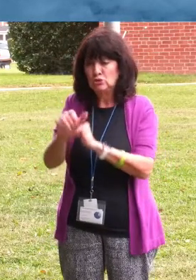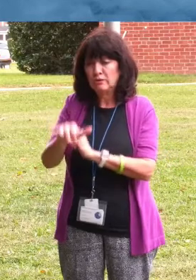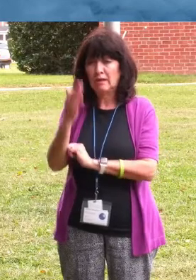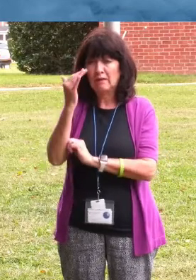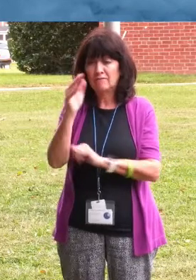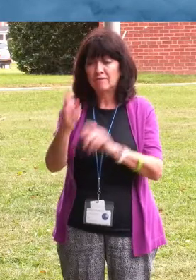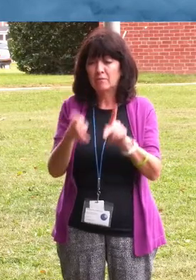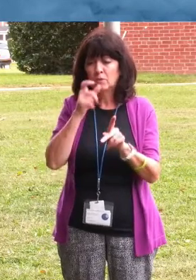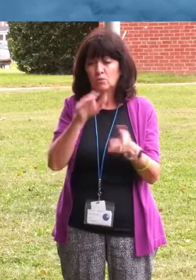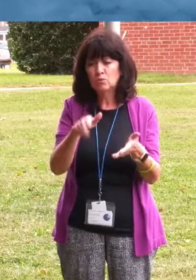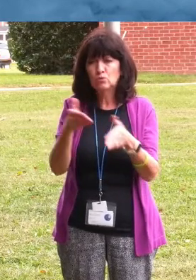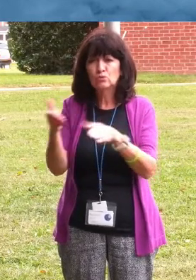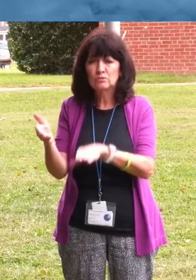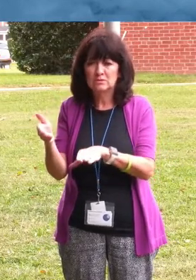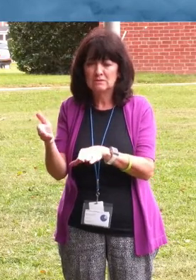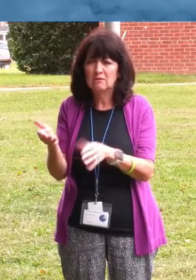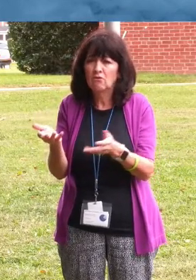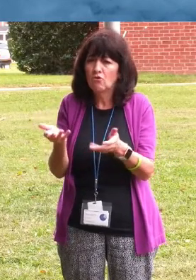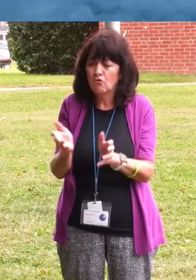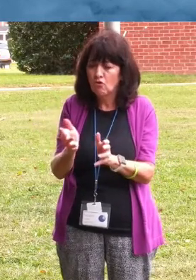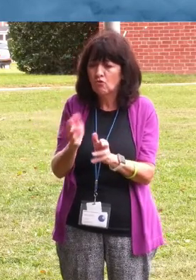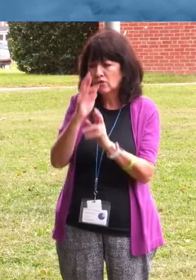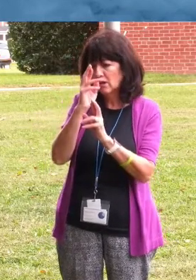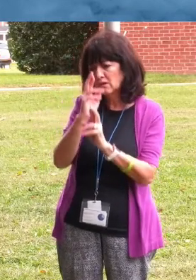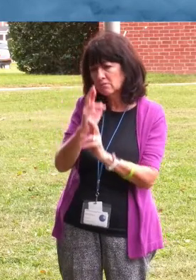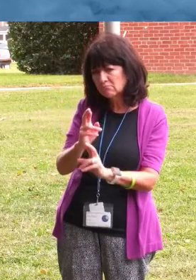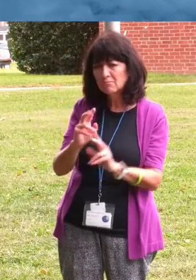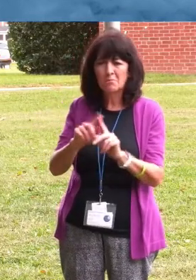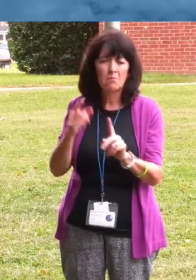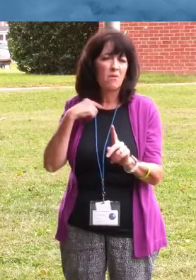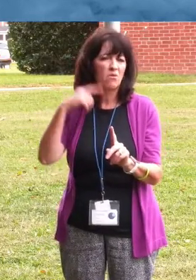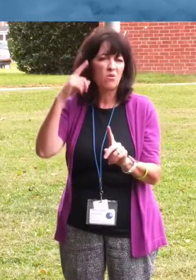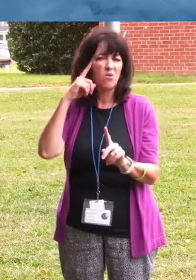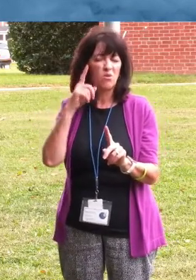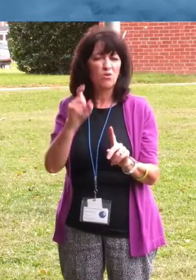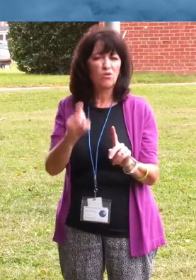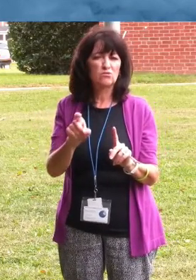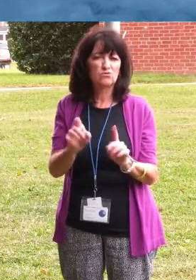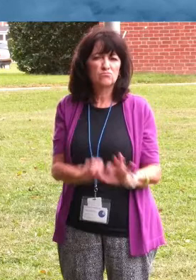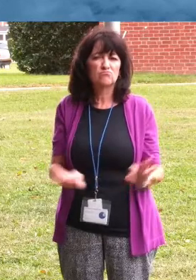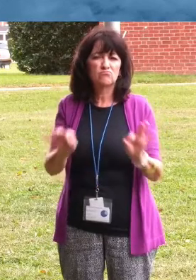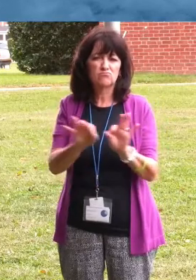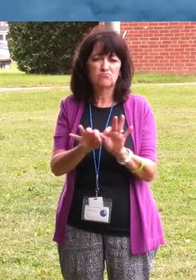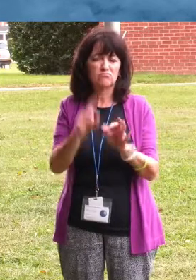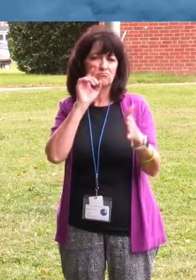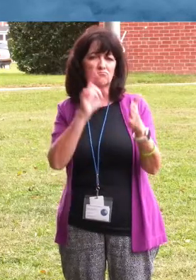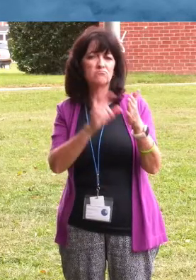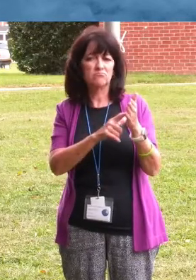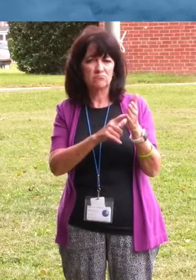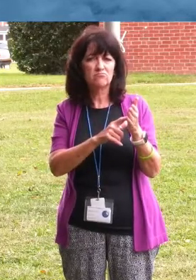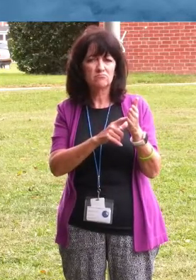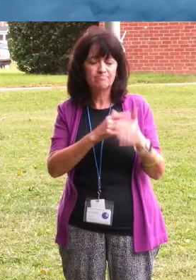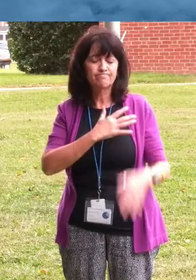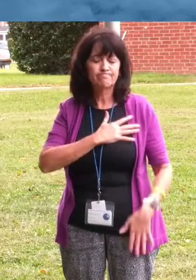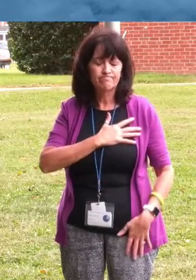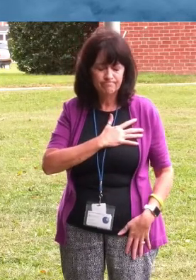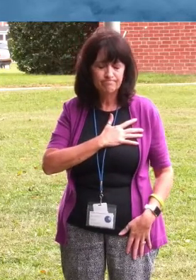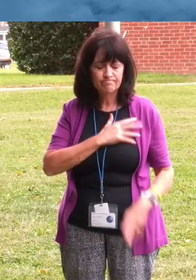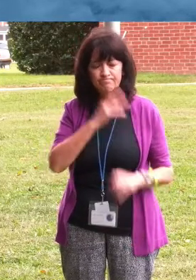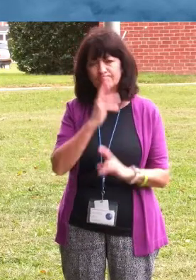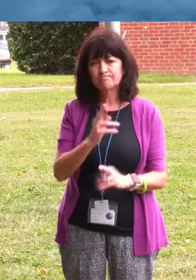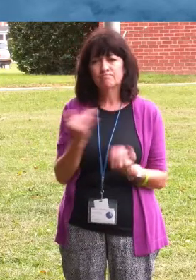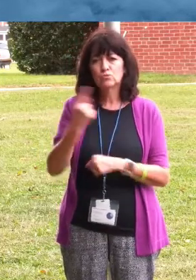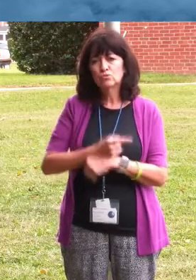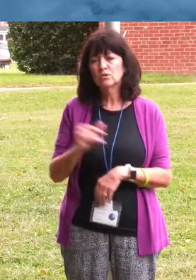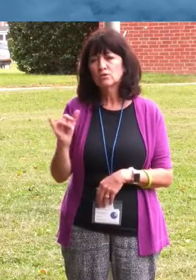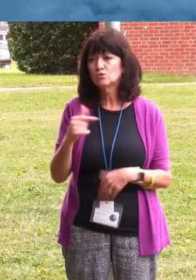celebrated at their passing, but thought it fitting that we acknowledge them today as well. And so again, I really want to salute the leadership